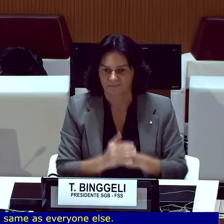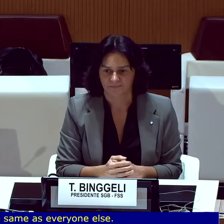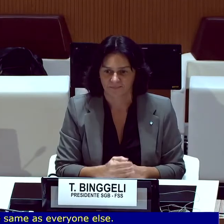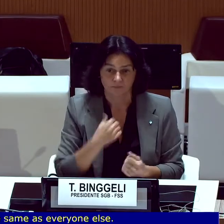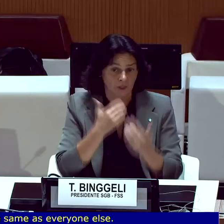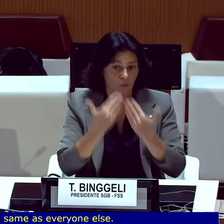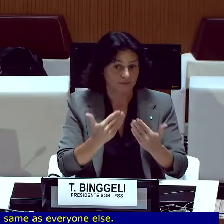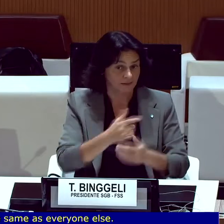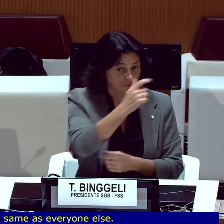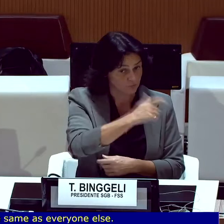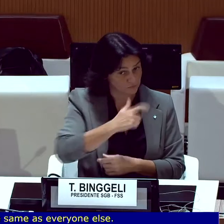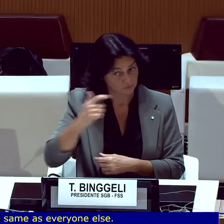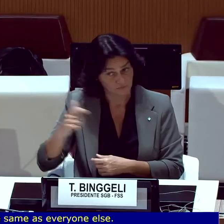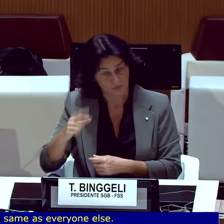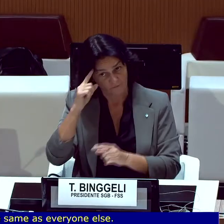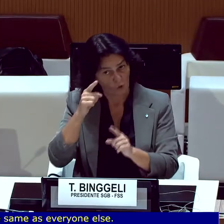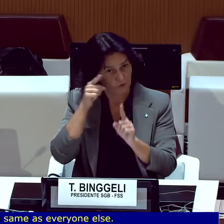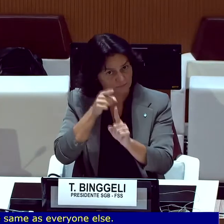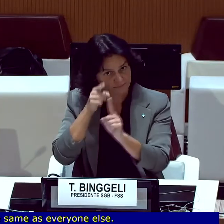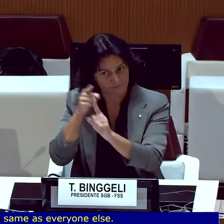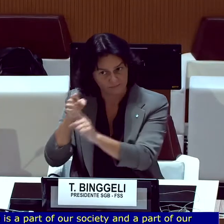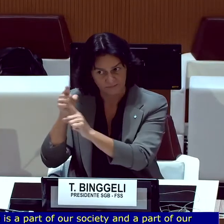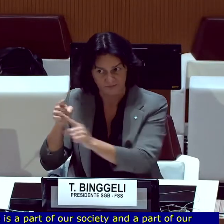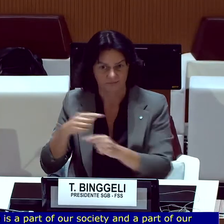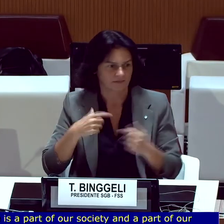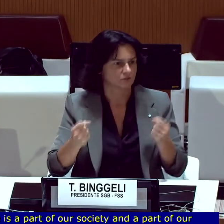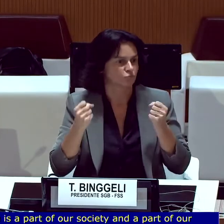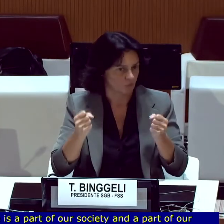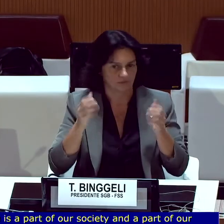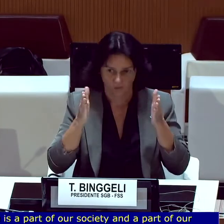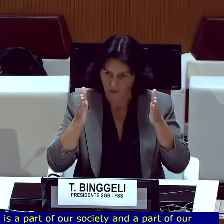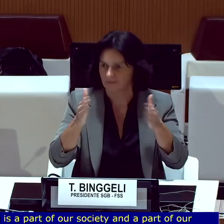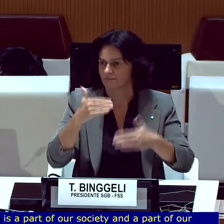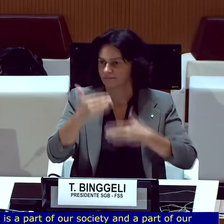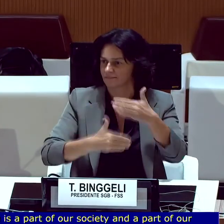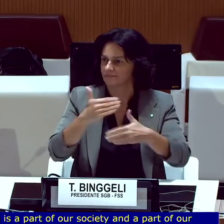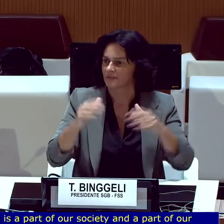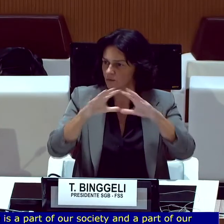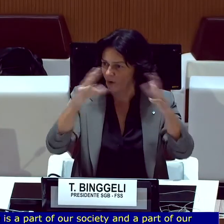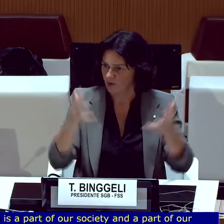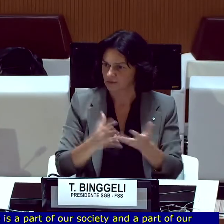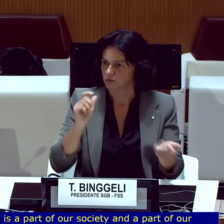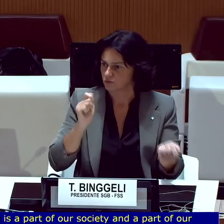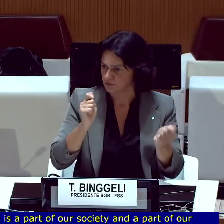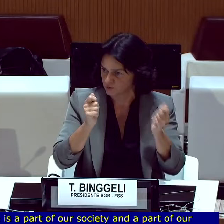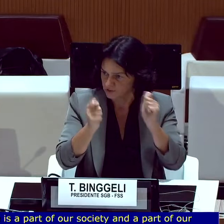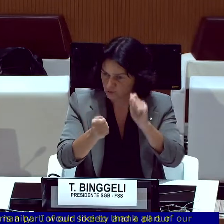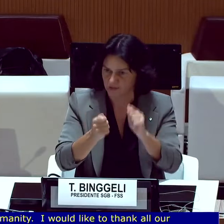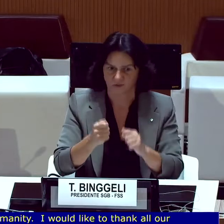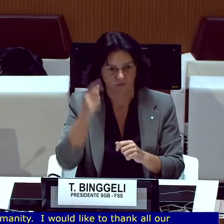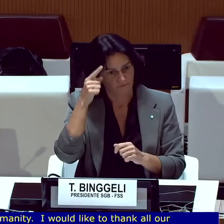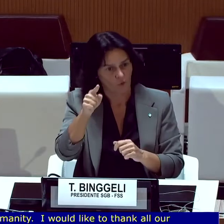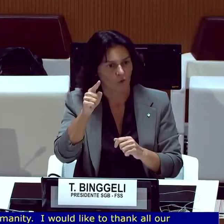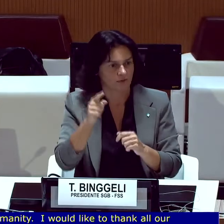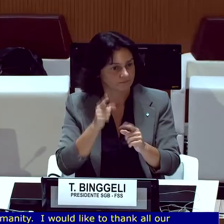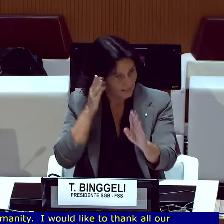humanity. I would like to thank all our distinguished panelists for their contributions, for their presentations. They've given us a very